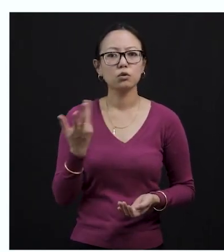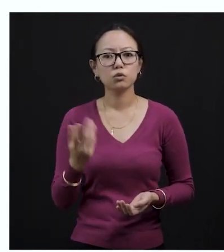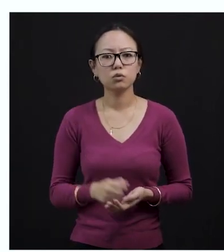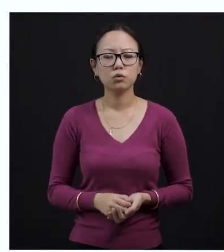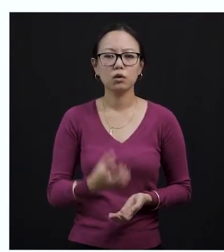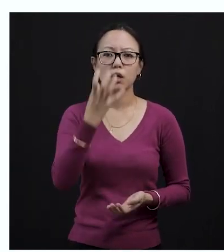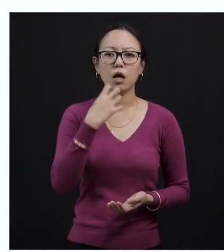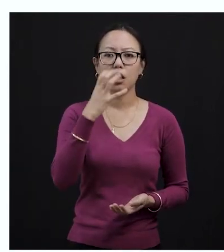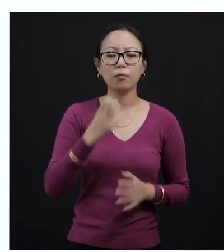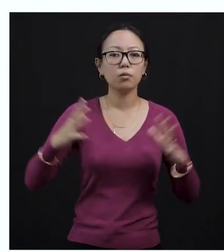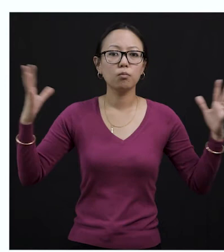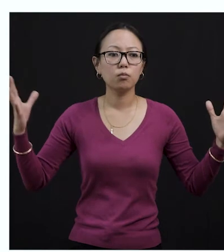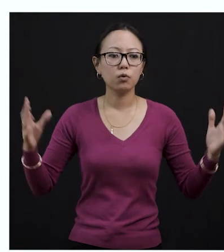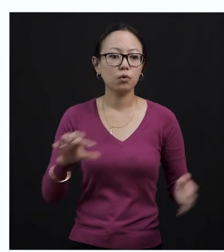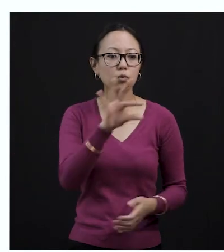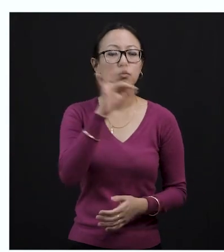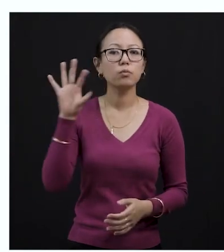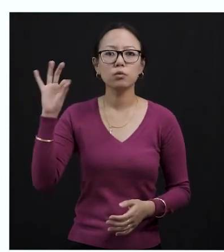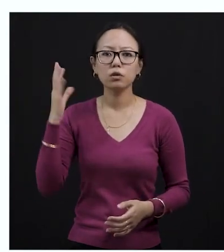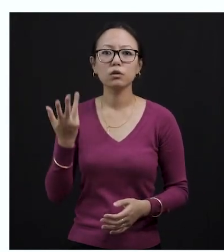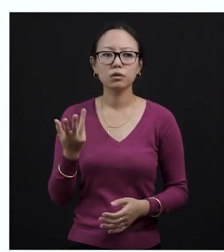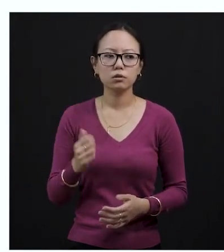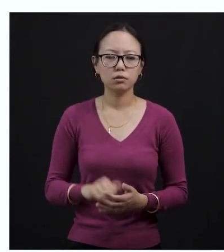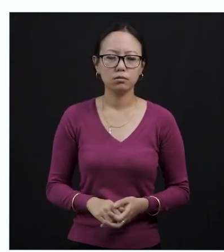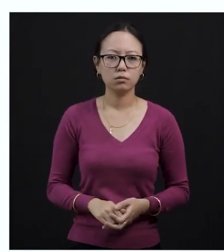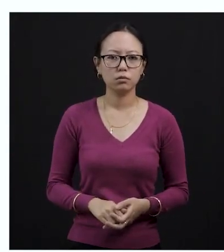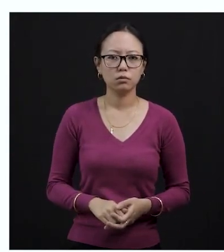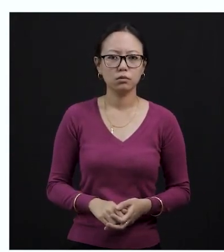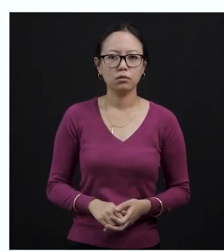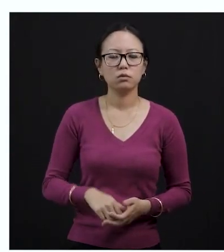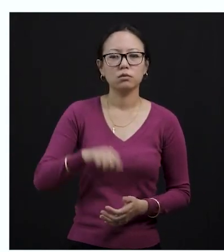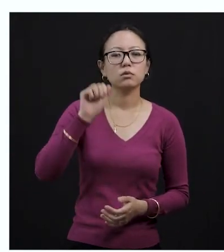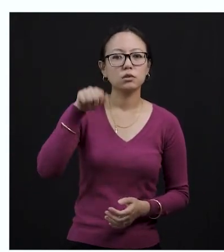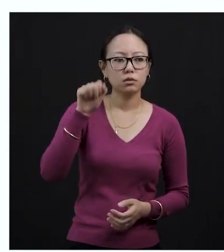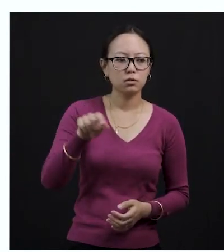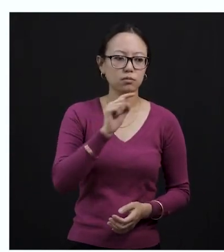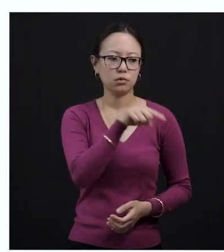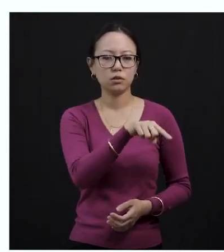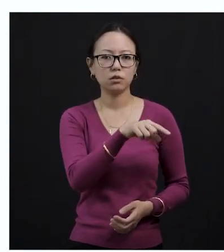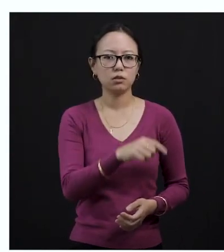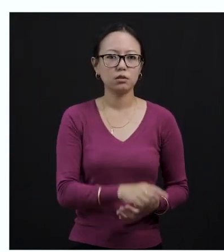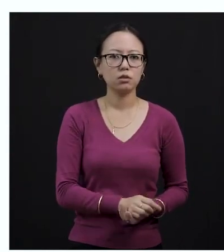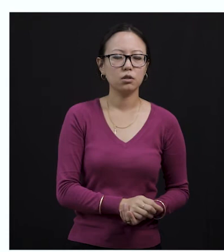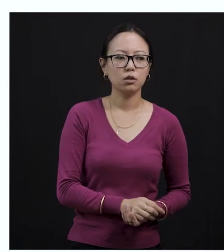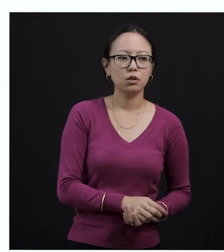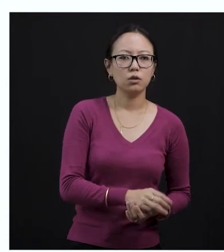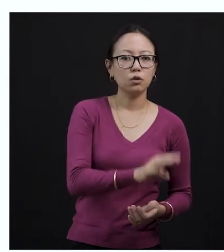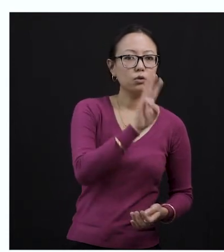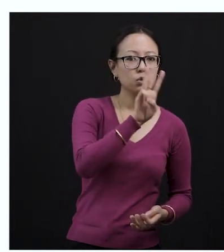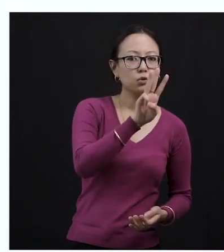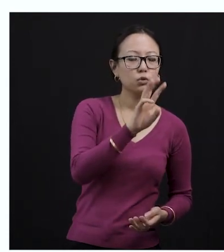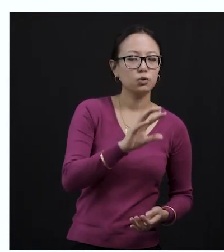one? Yes, the first one has more apples. That means it is greater, right?